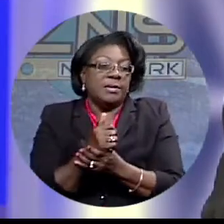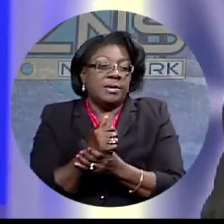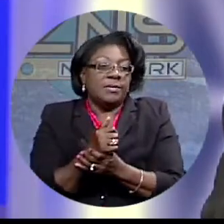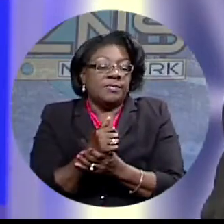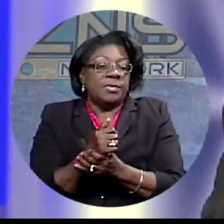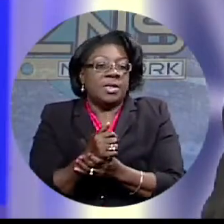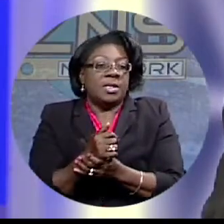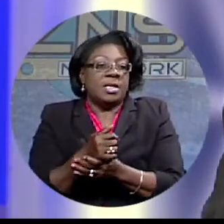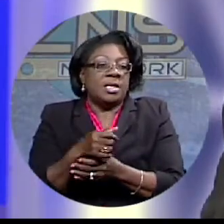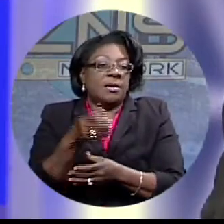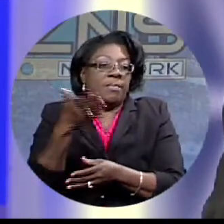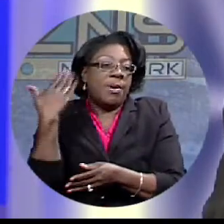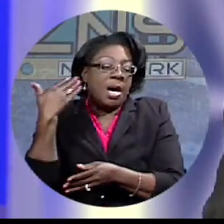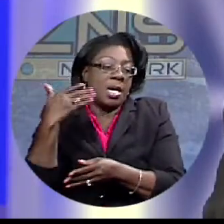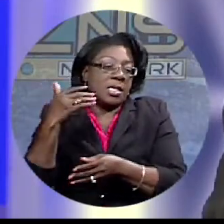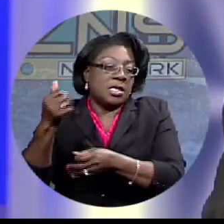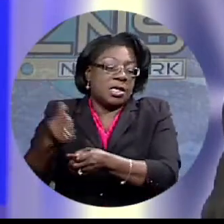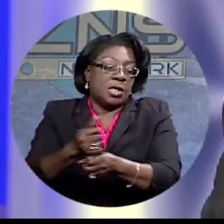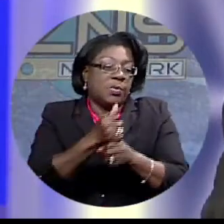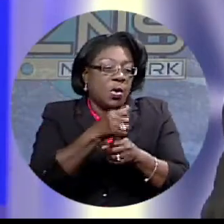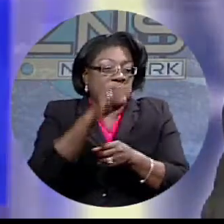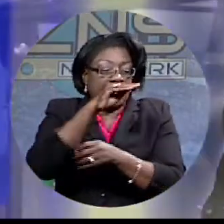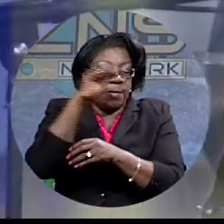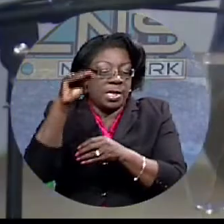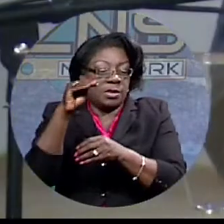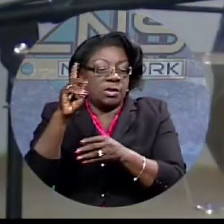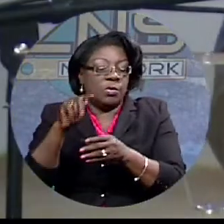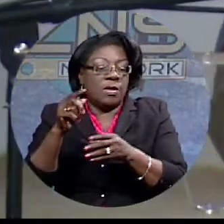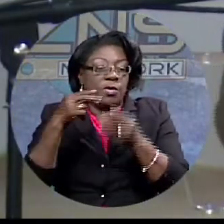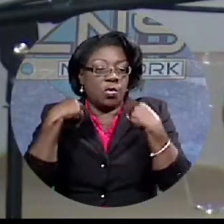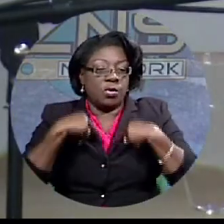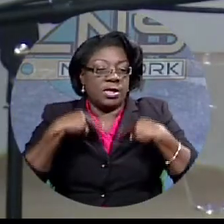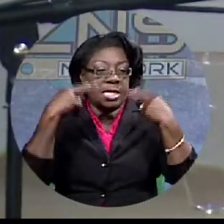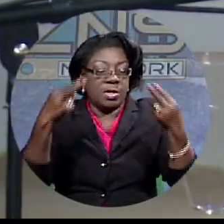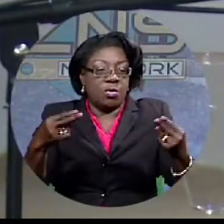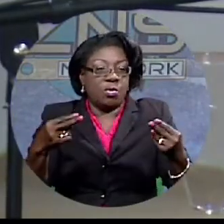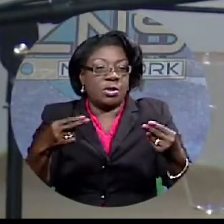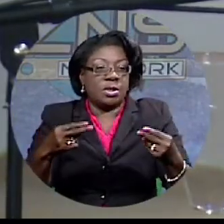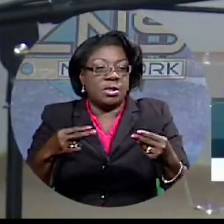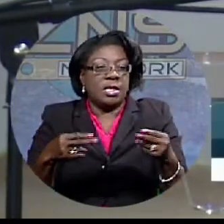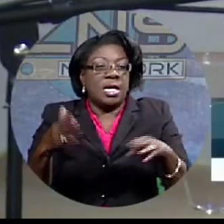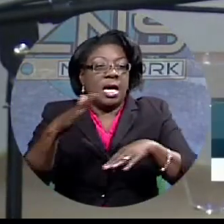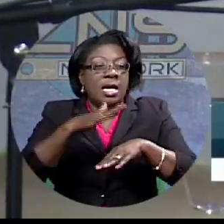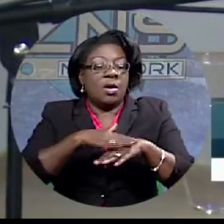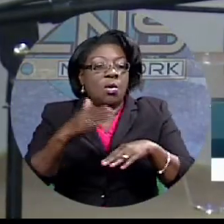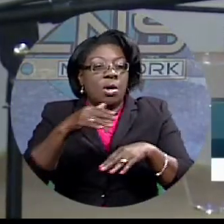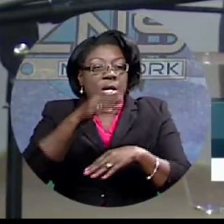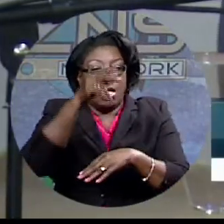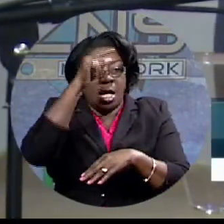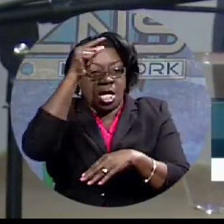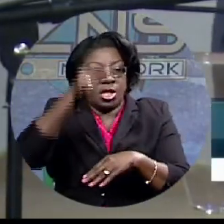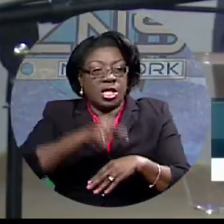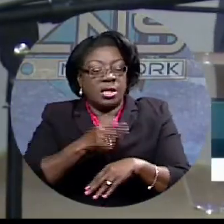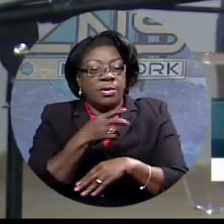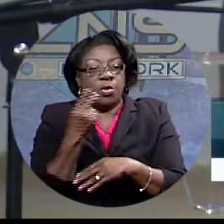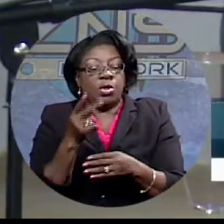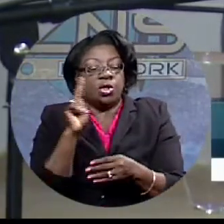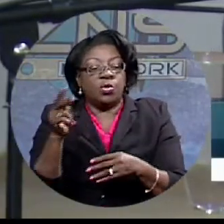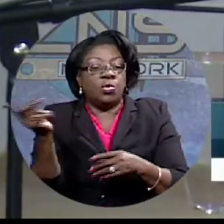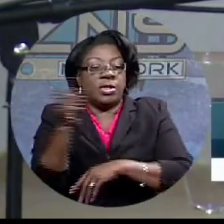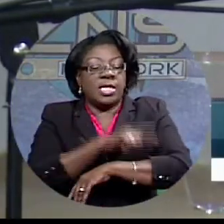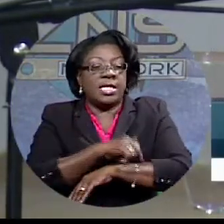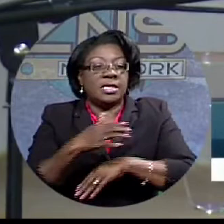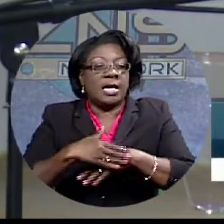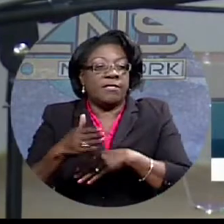Sports Minister Kendall Nottage was one of those heroes. I called a gentleman only 2 days after I was